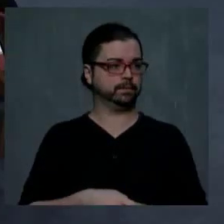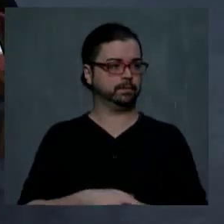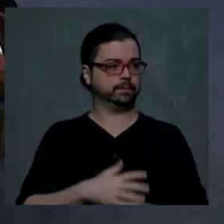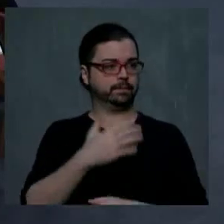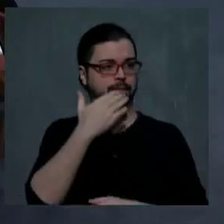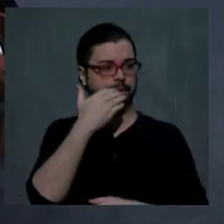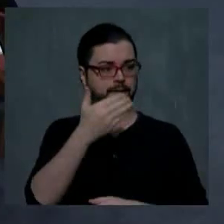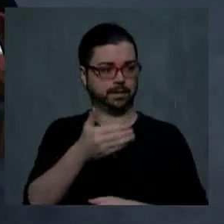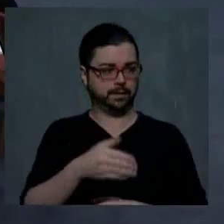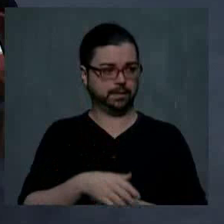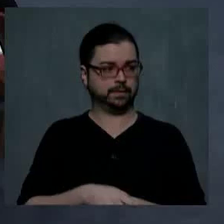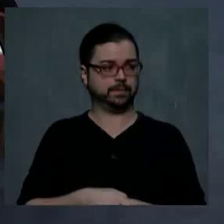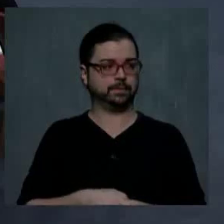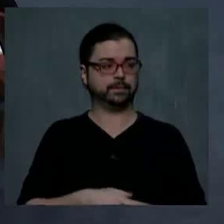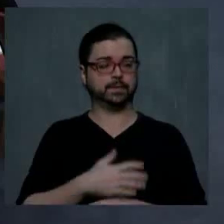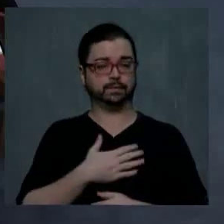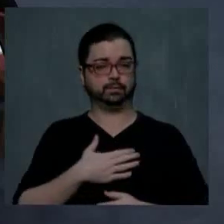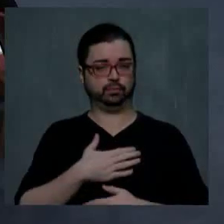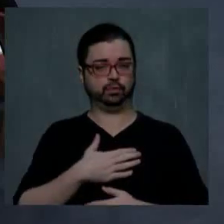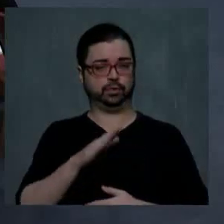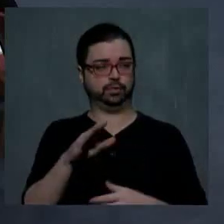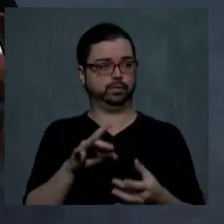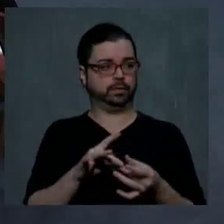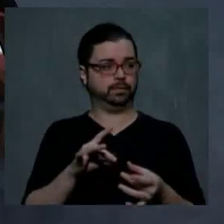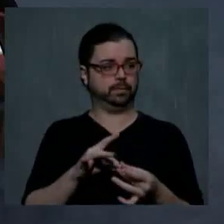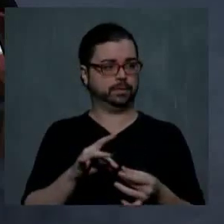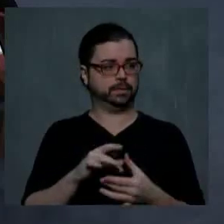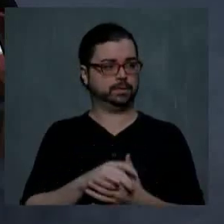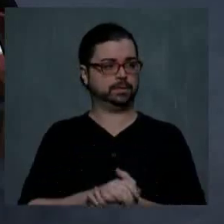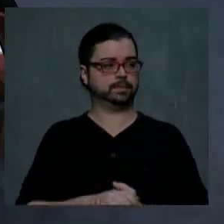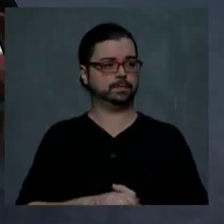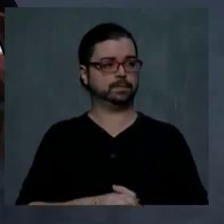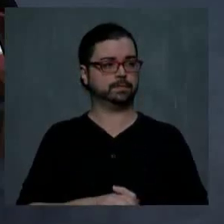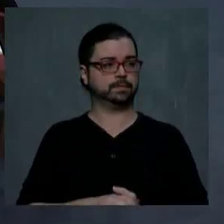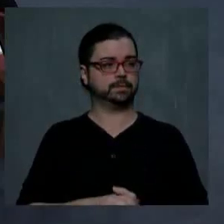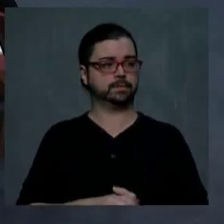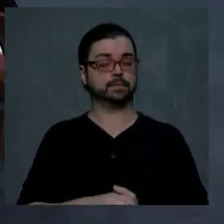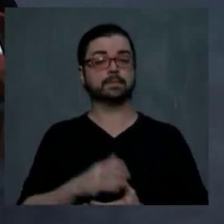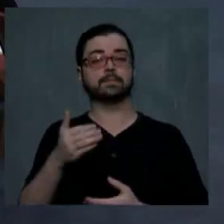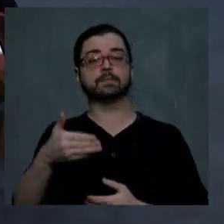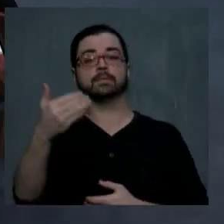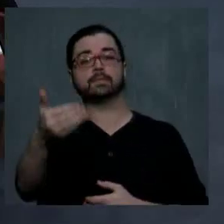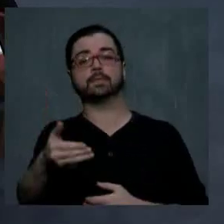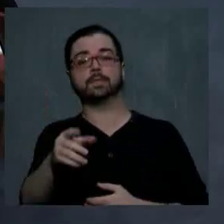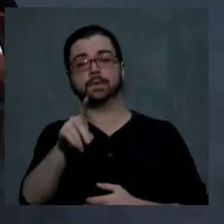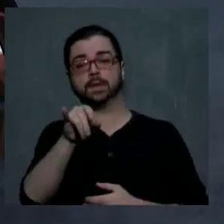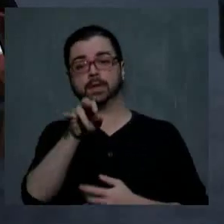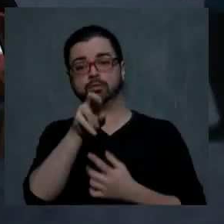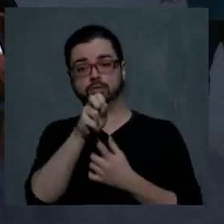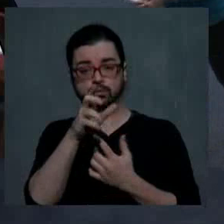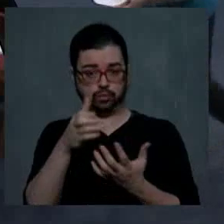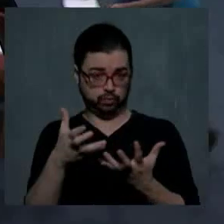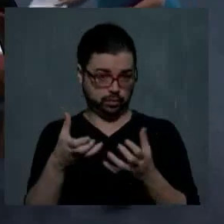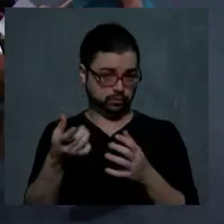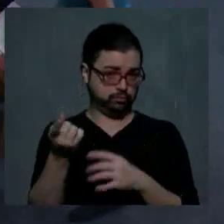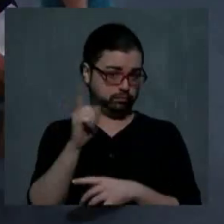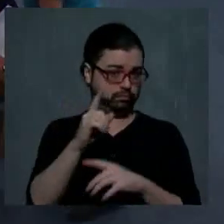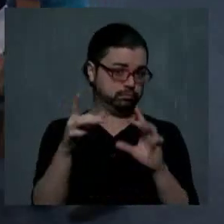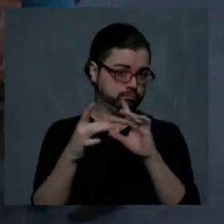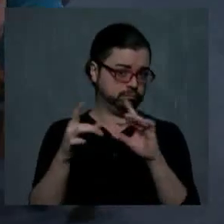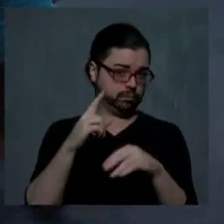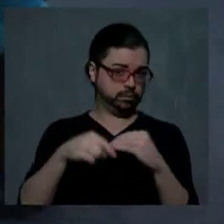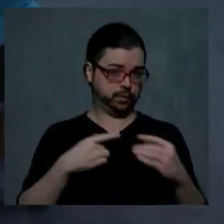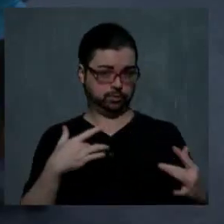Thank you. Appreciate that. Mr. Davis, would you like to get up and speak to any of the concerns, questions raised,